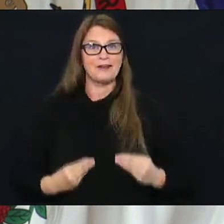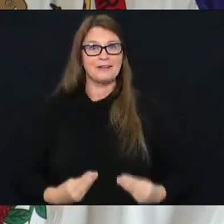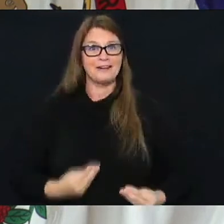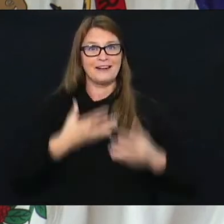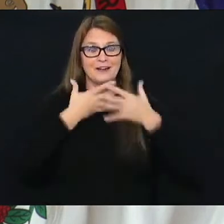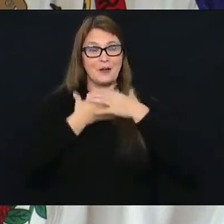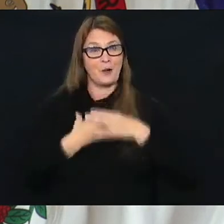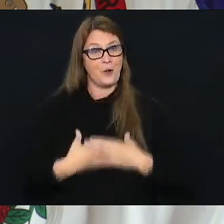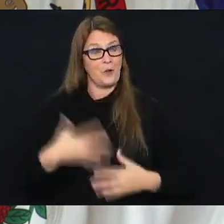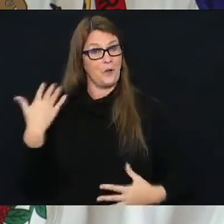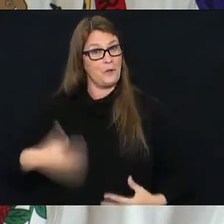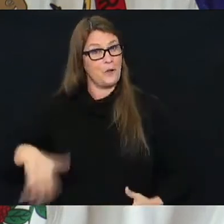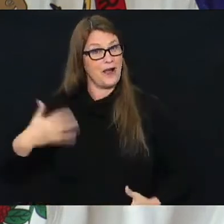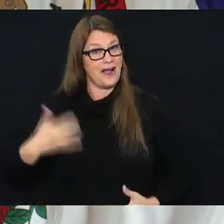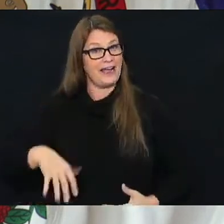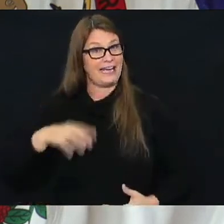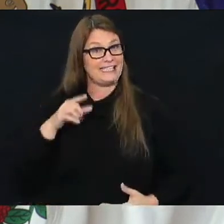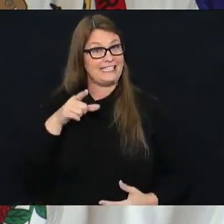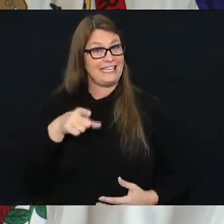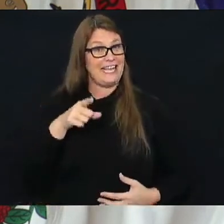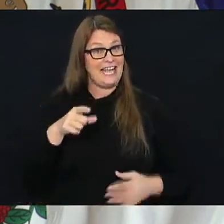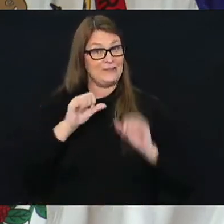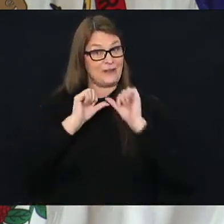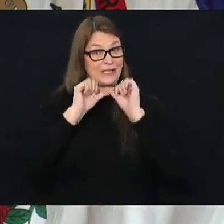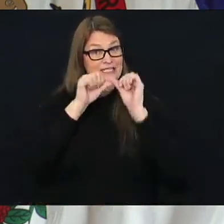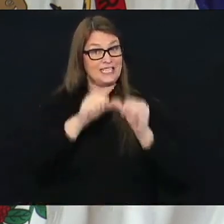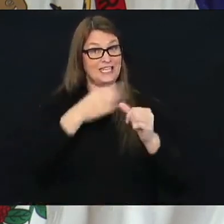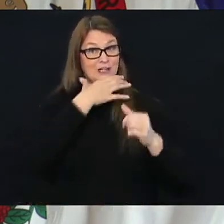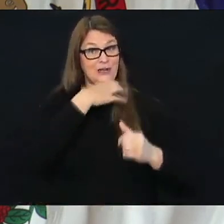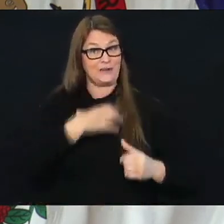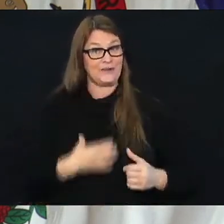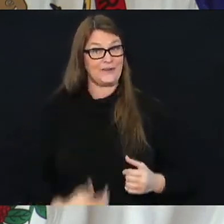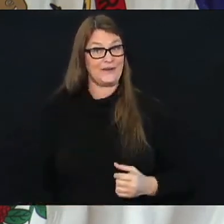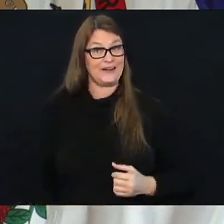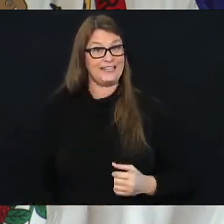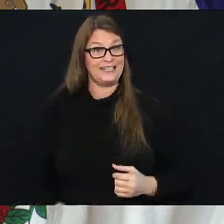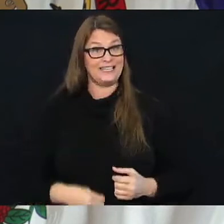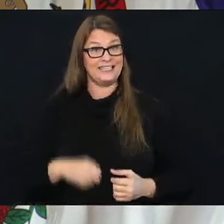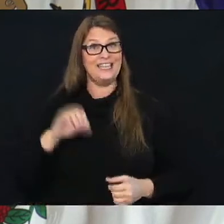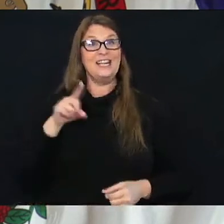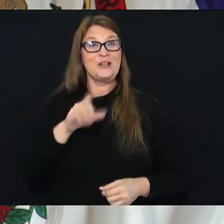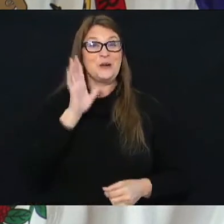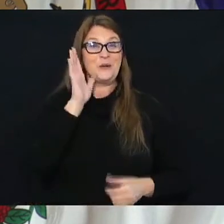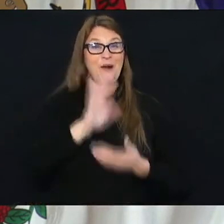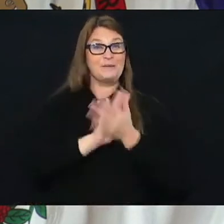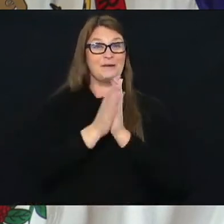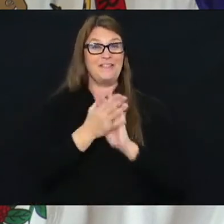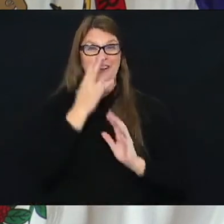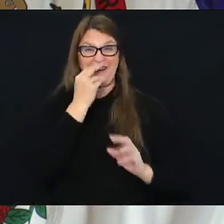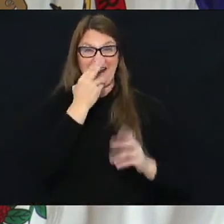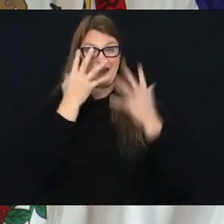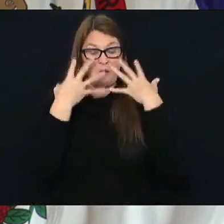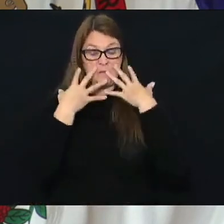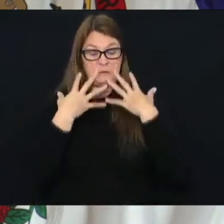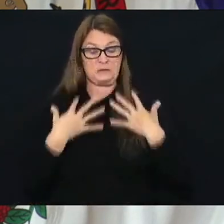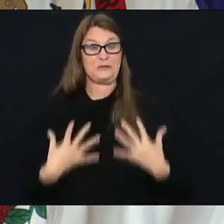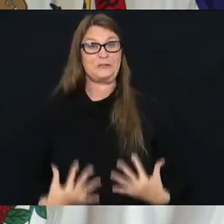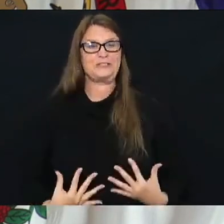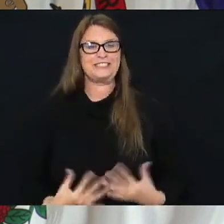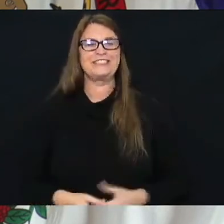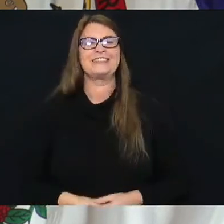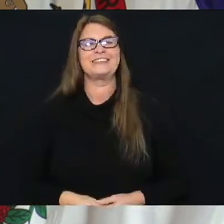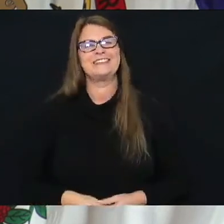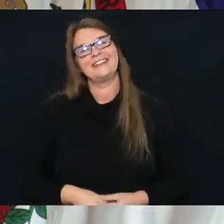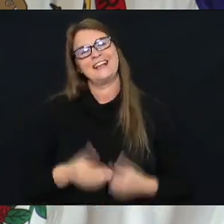impressive. And I said, oh my God, if he lets this thing continue to grow, he's liable to turn into Cousin It. But nevertheless,